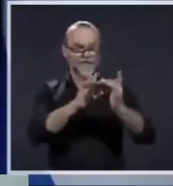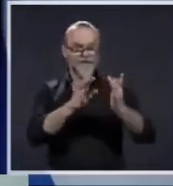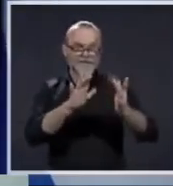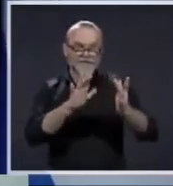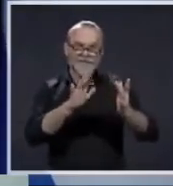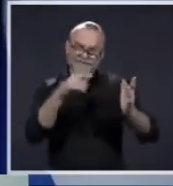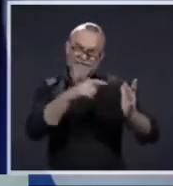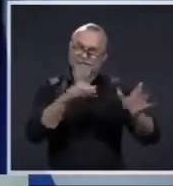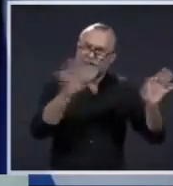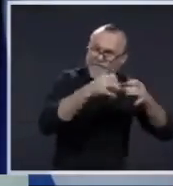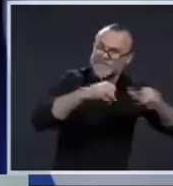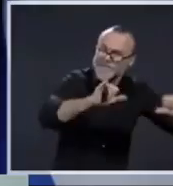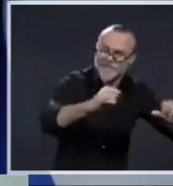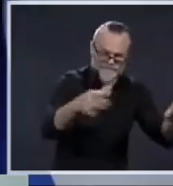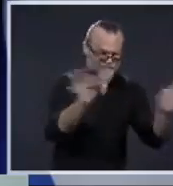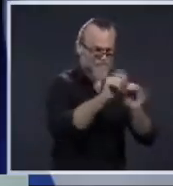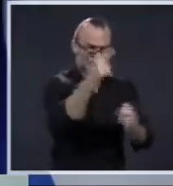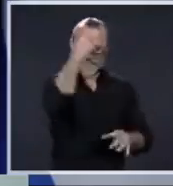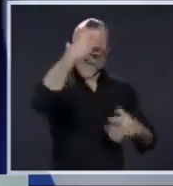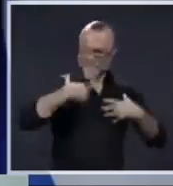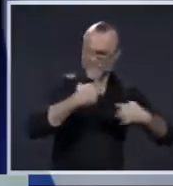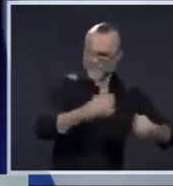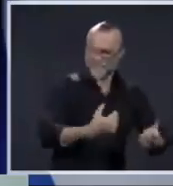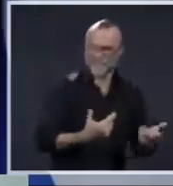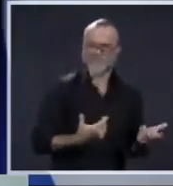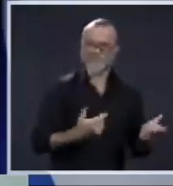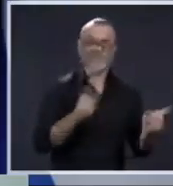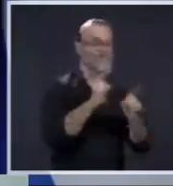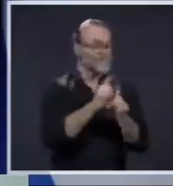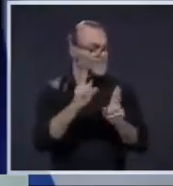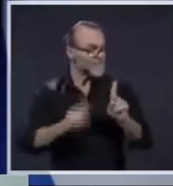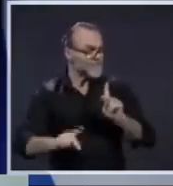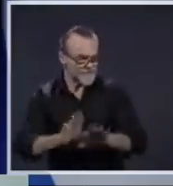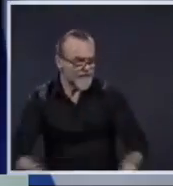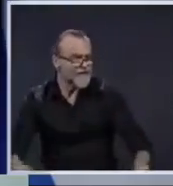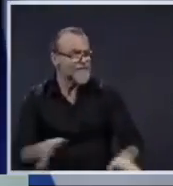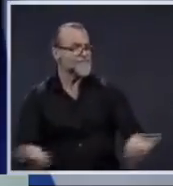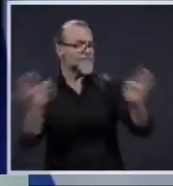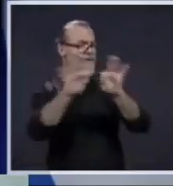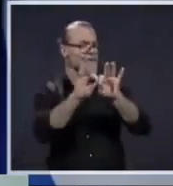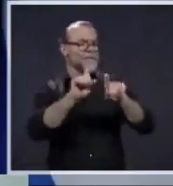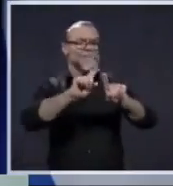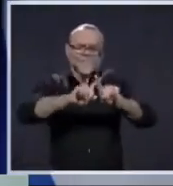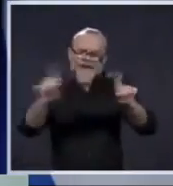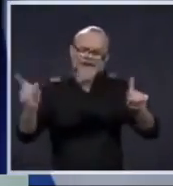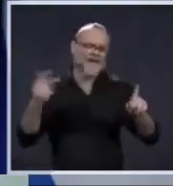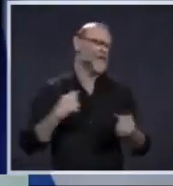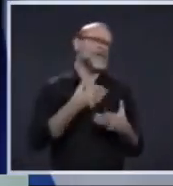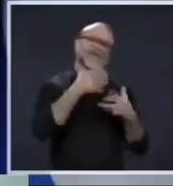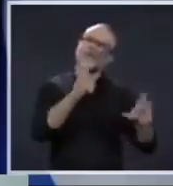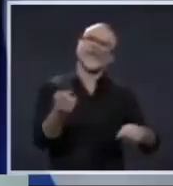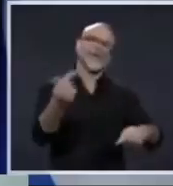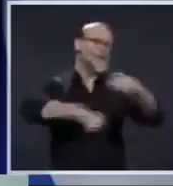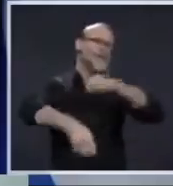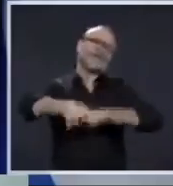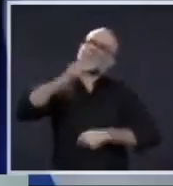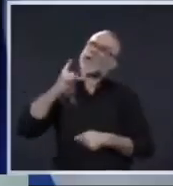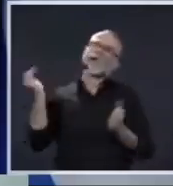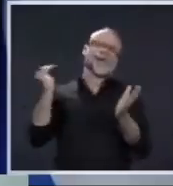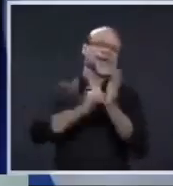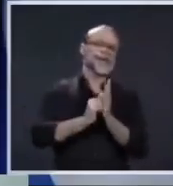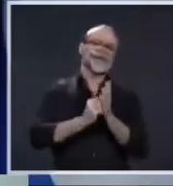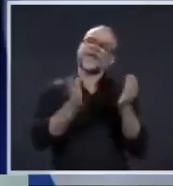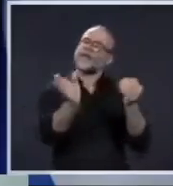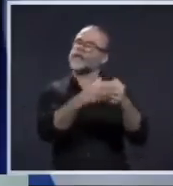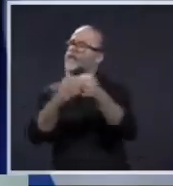been everywhere with close contacts, it could be a challenge for you and your family. So we're going to try to work this